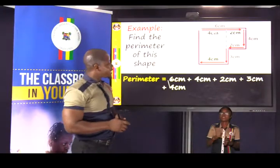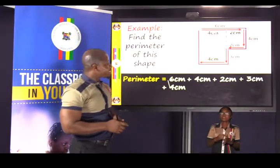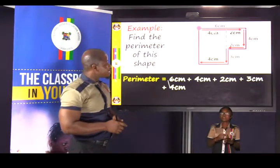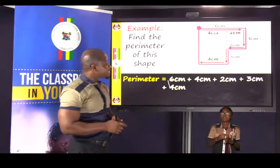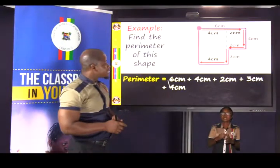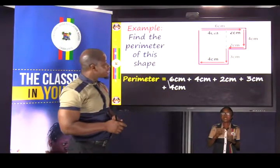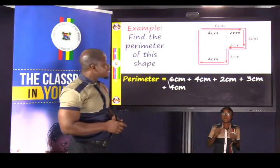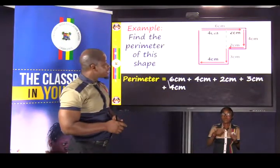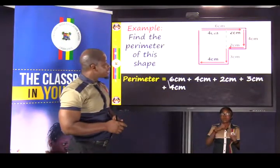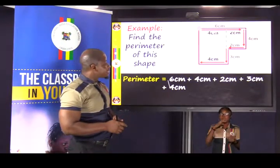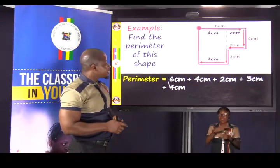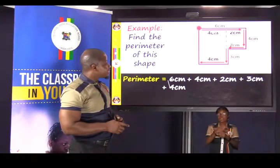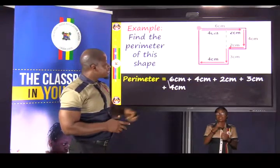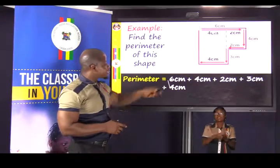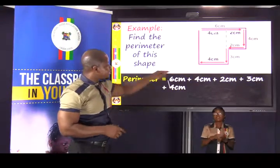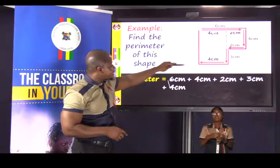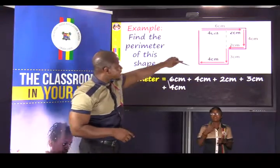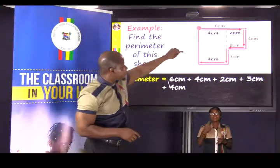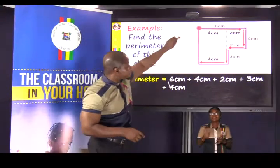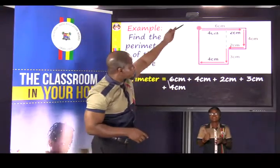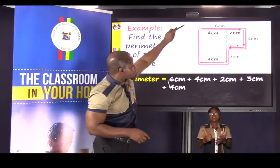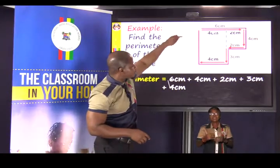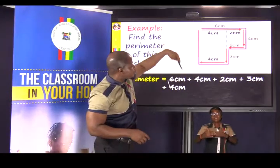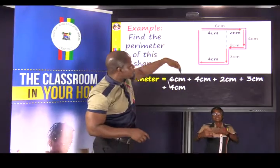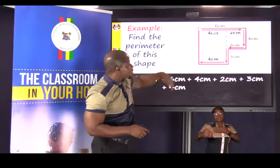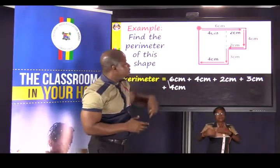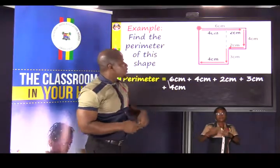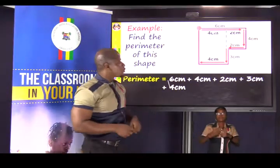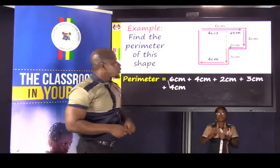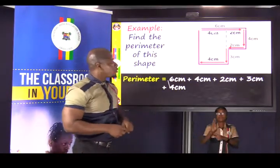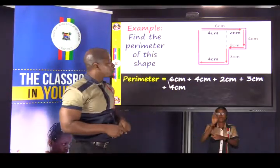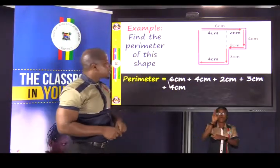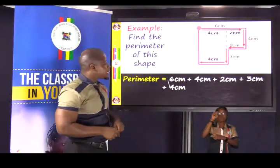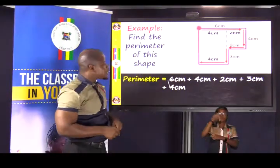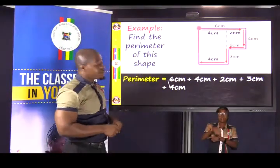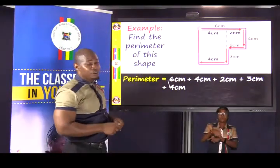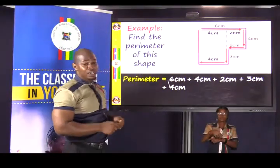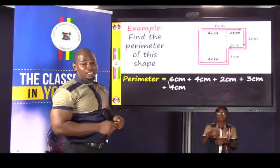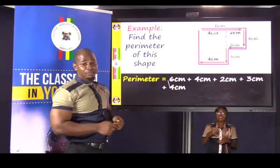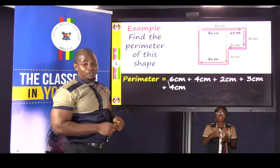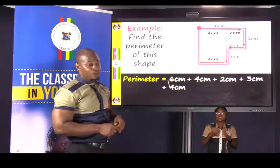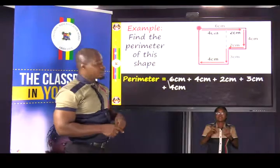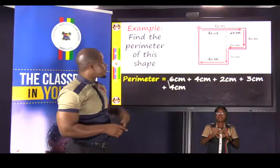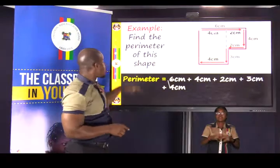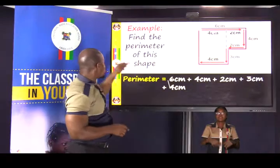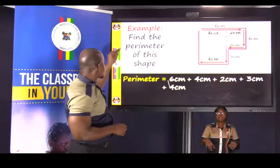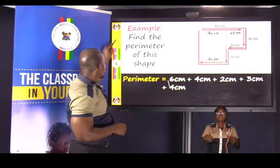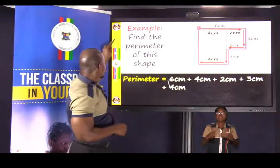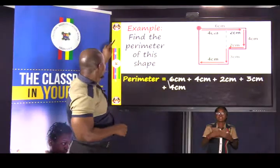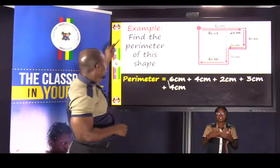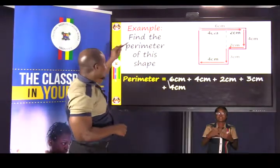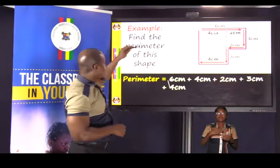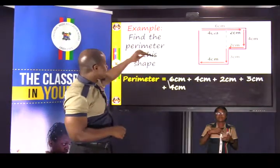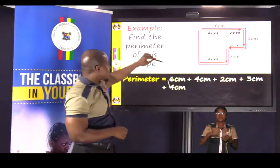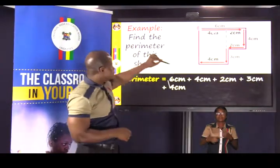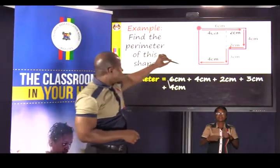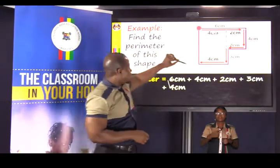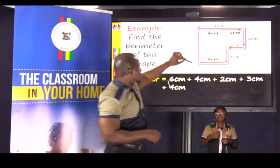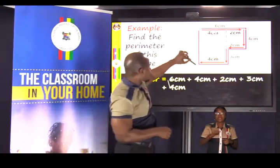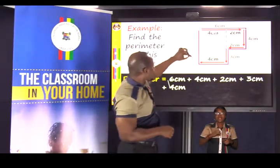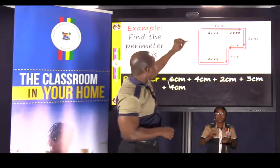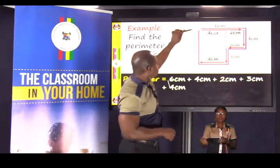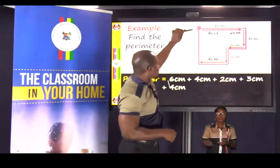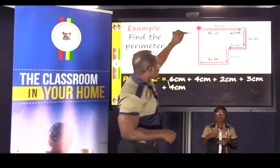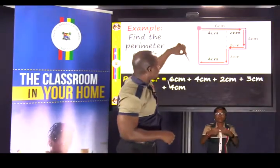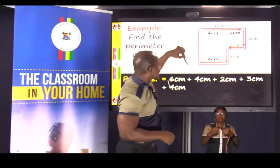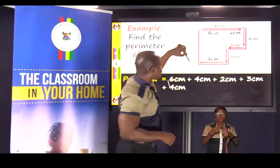Can we get the distance from here to here? Well, it's very easy, my friend. Again, I want to